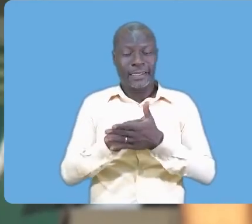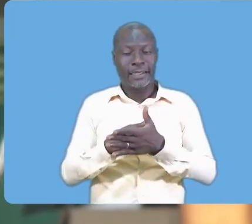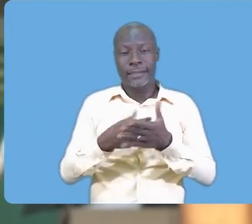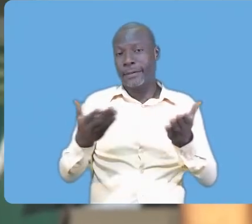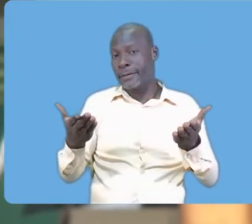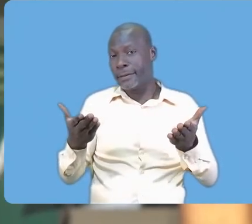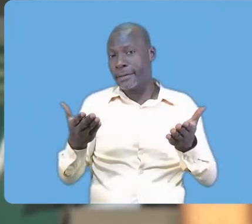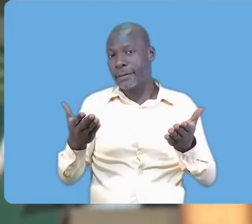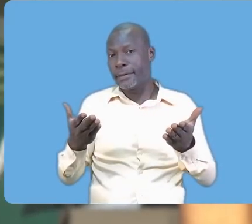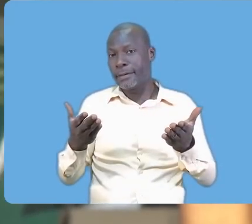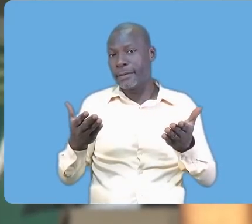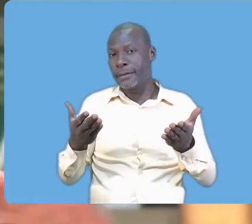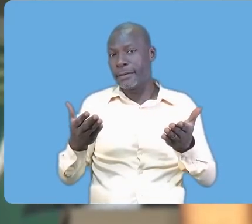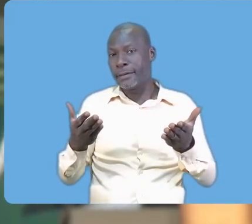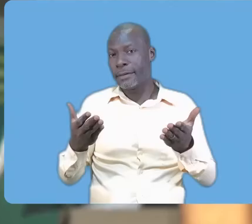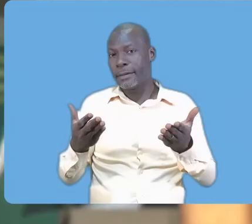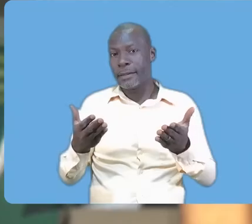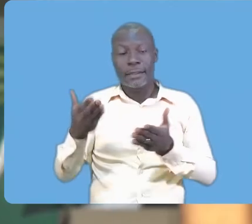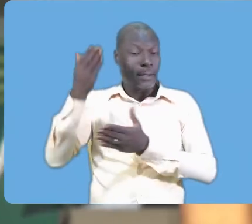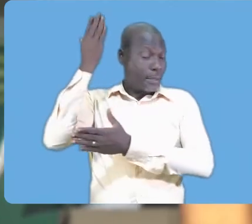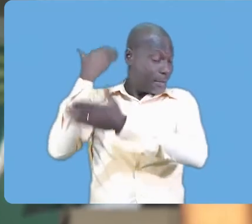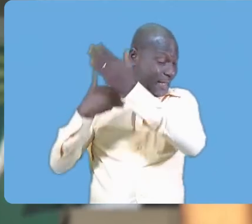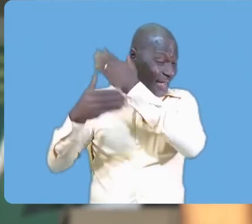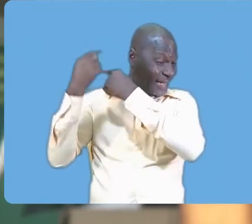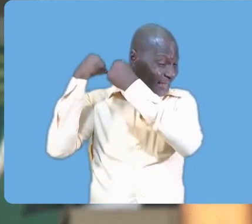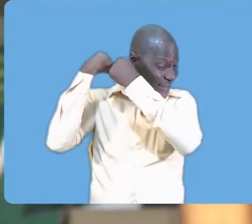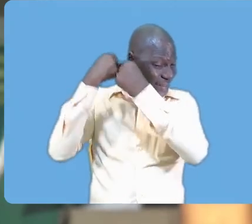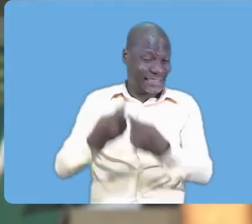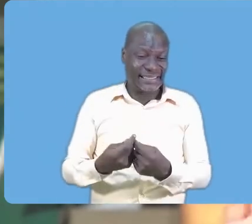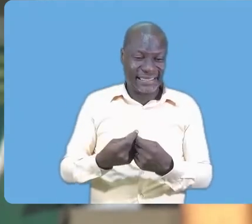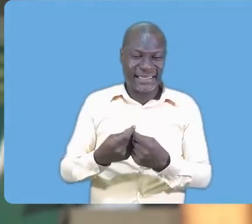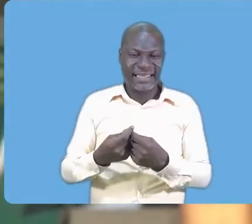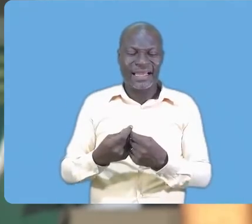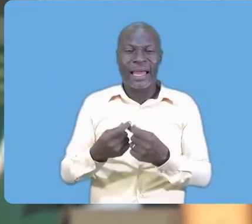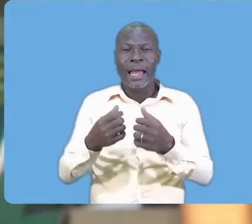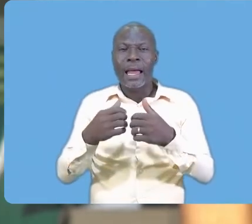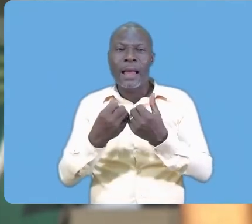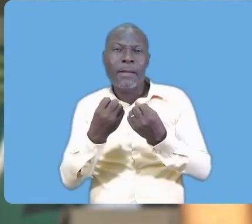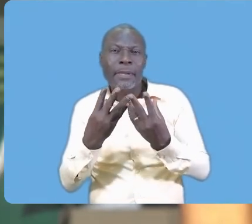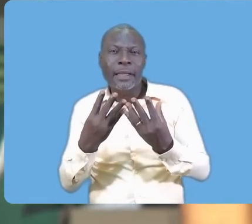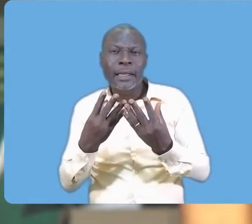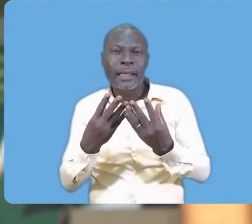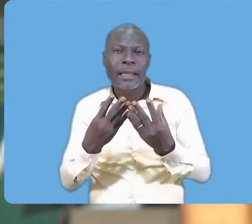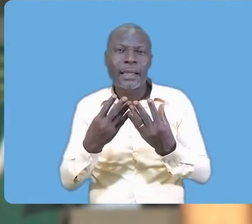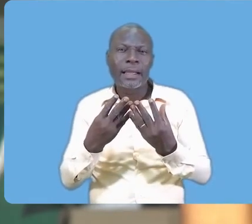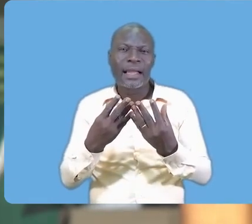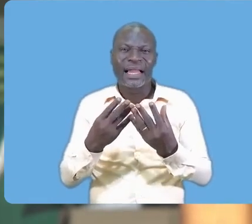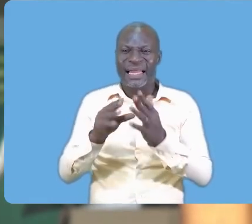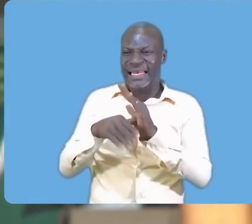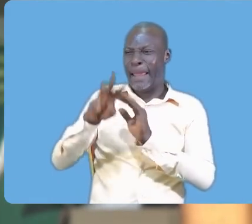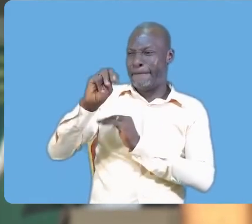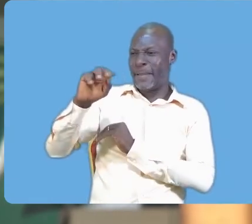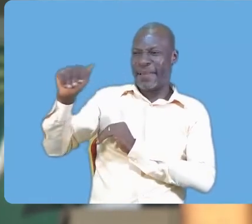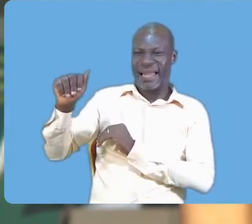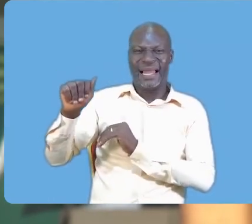country, mu plain. A free set Christosumasia, or by being you are, yes, for. and a mamma, dear Ben, dear Ben,